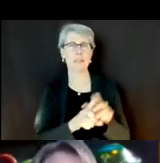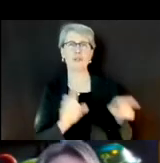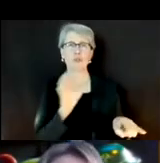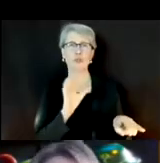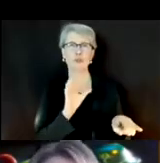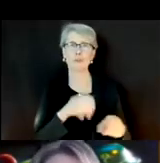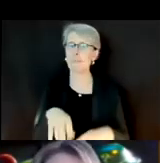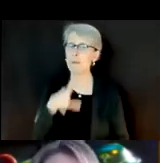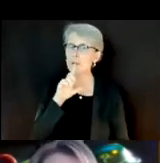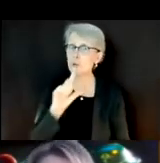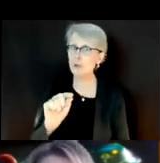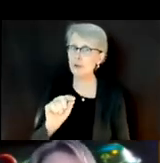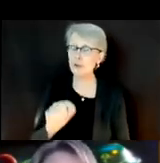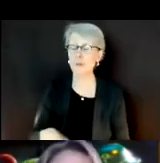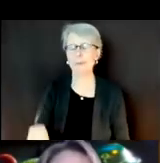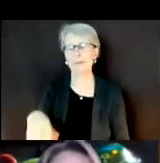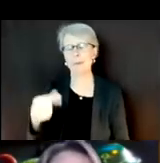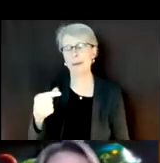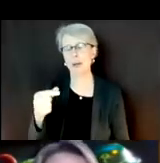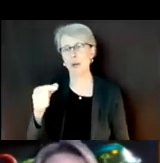because Google and Facebook hate each other.